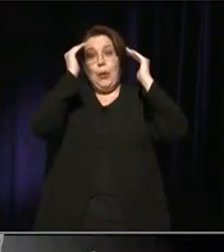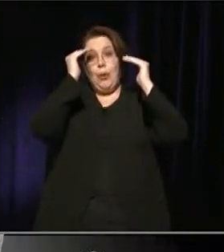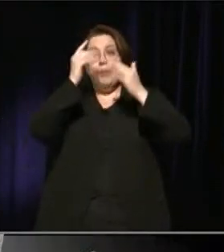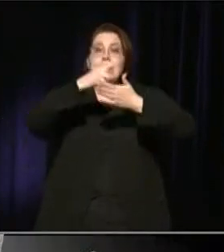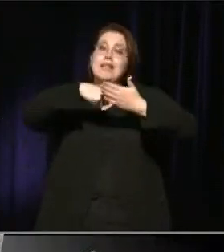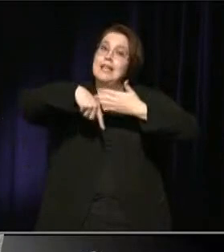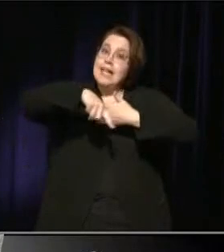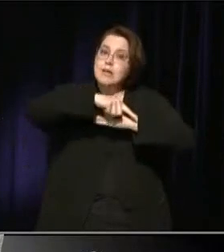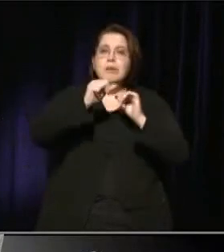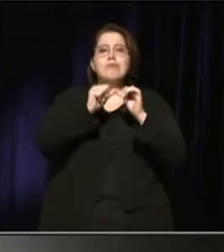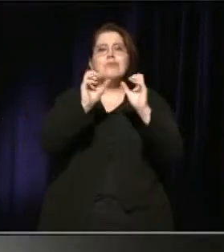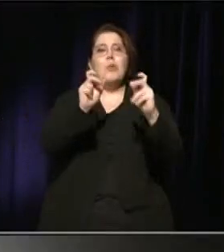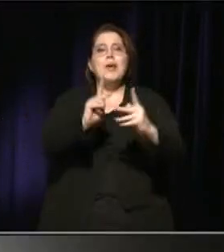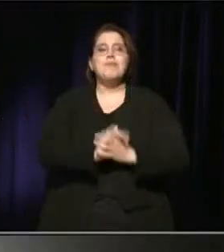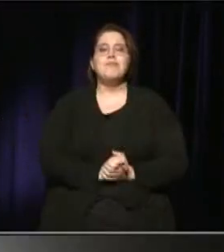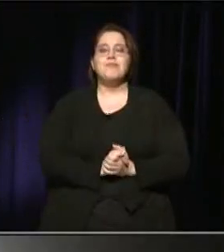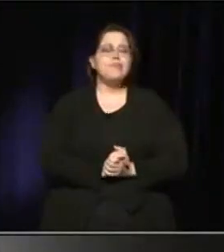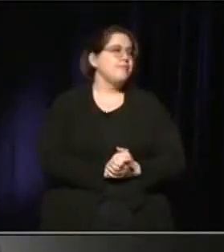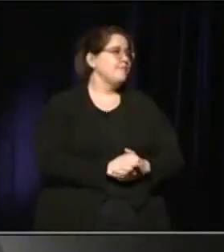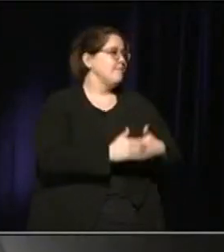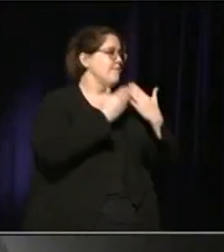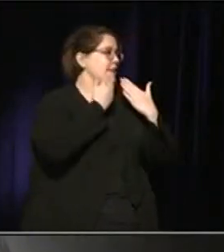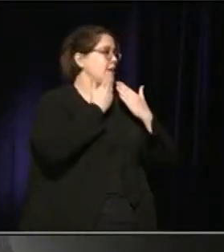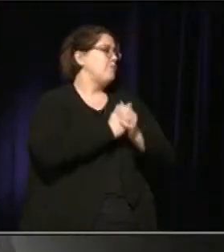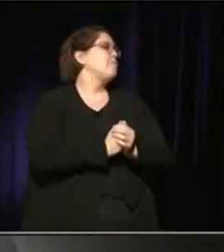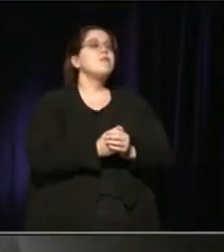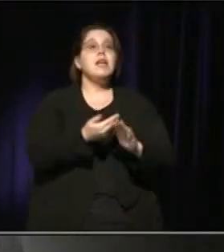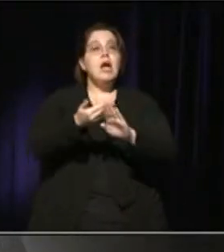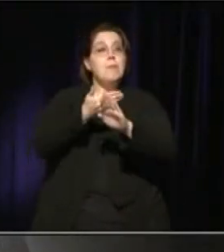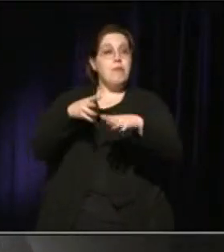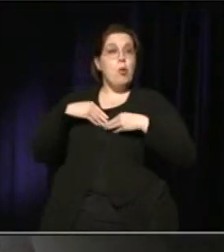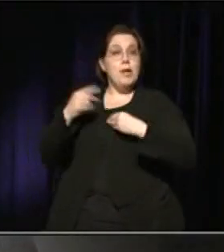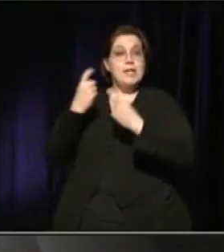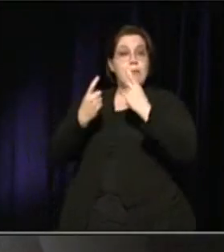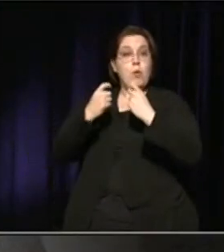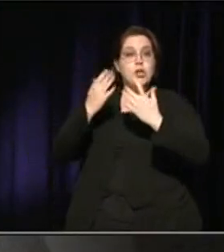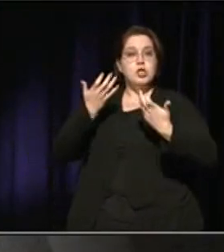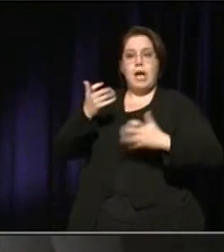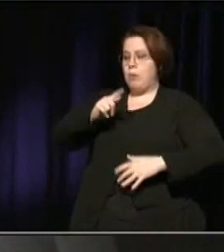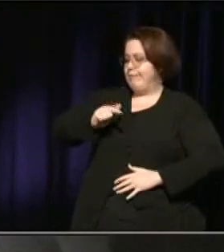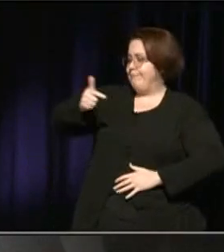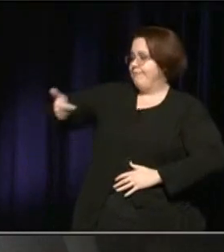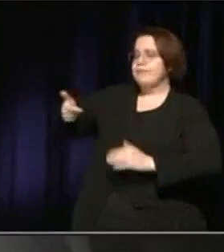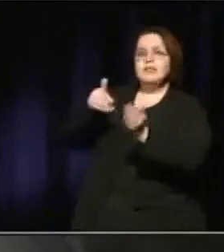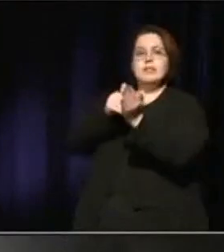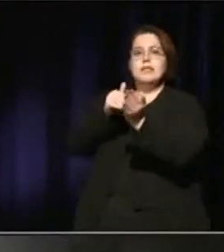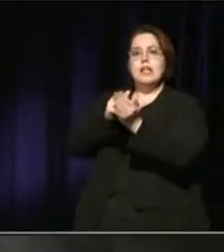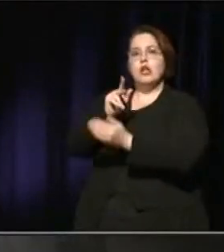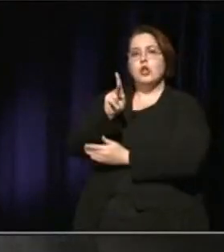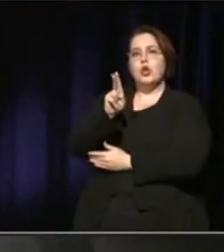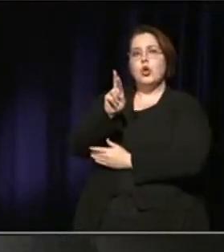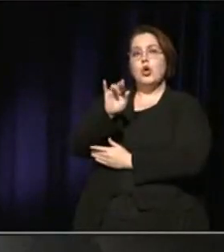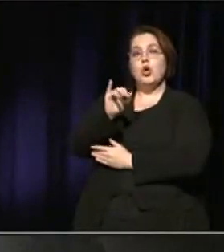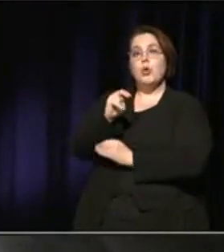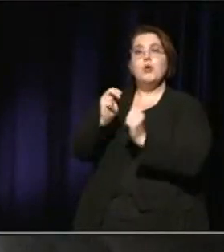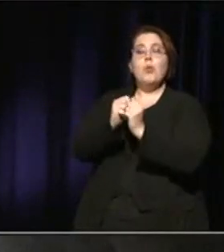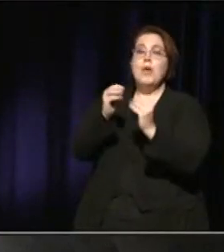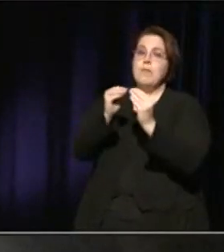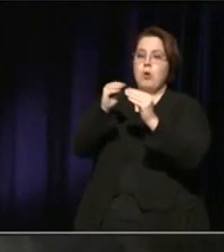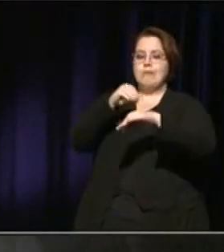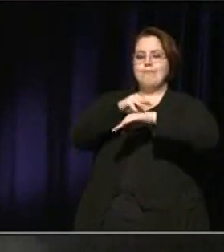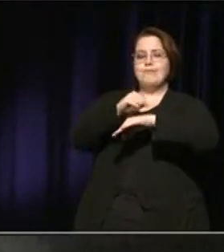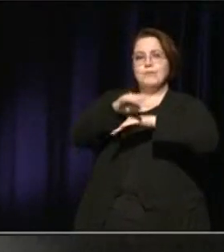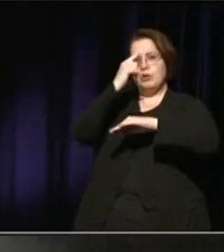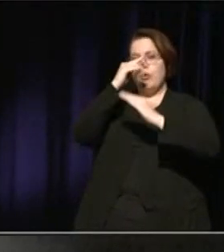week holds up okay. Great. Thank you, Judge. And before we go to questions, let me turn it over to Dr. Anita Kurian with some additional guidance for